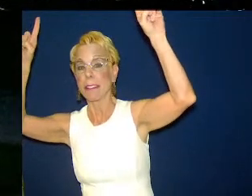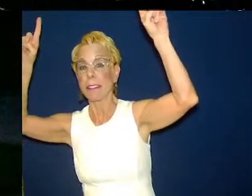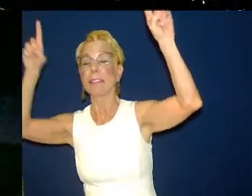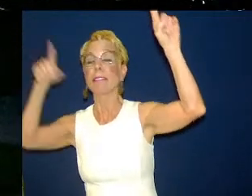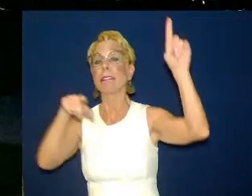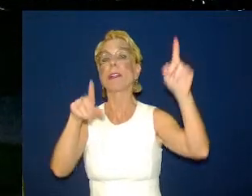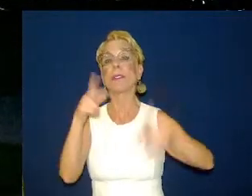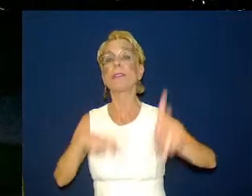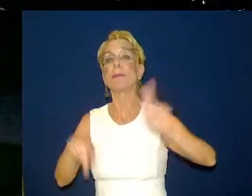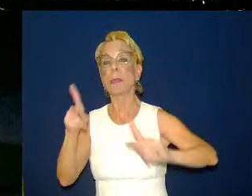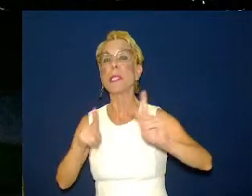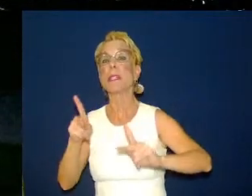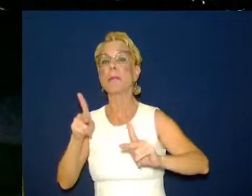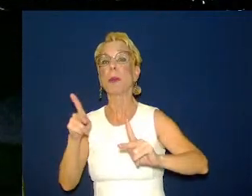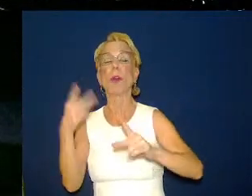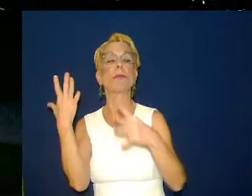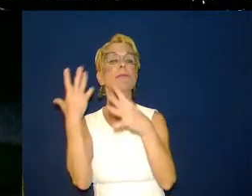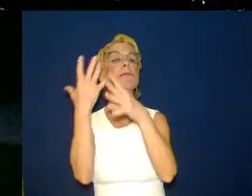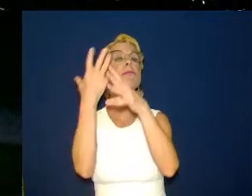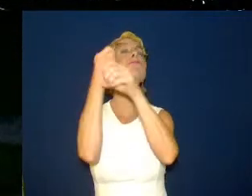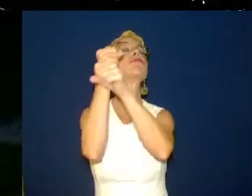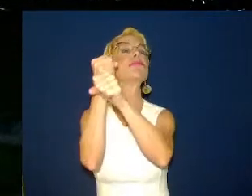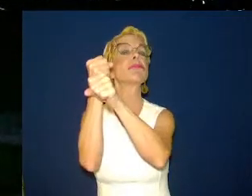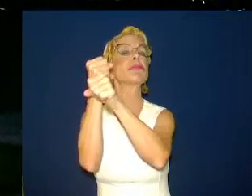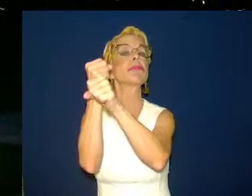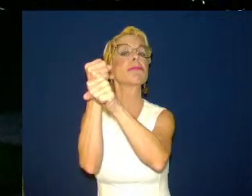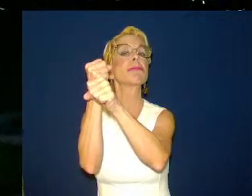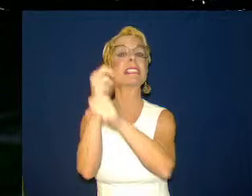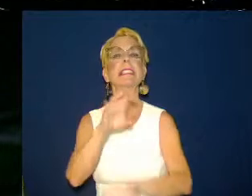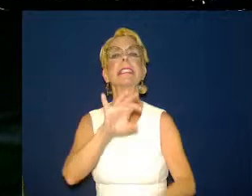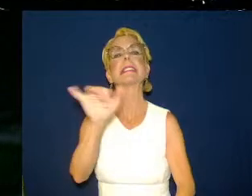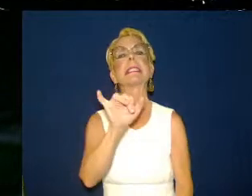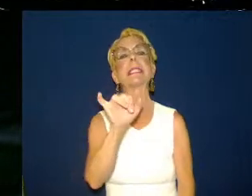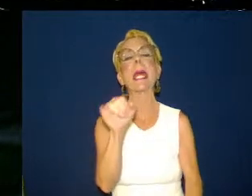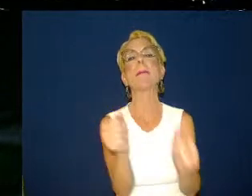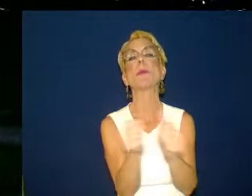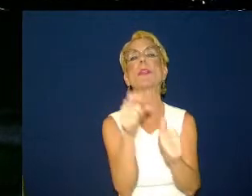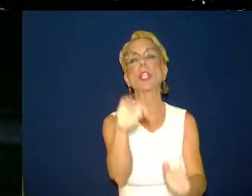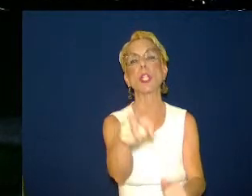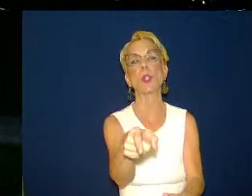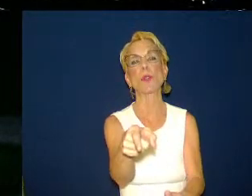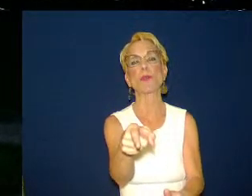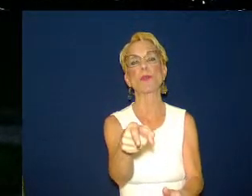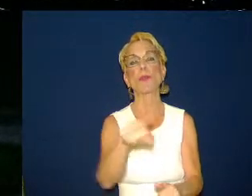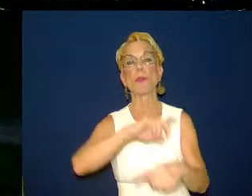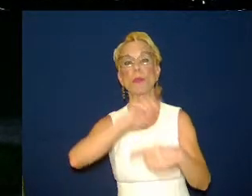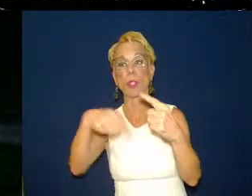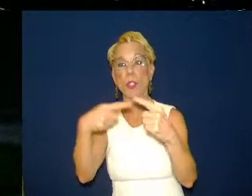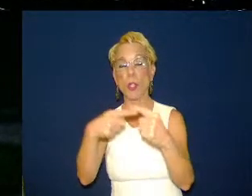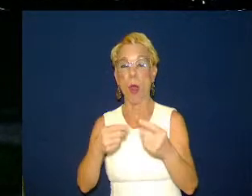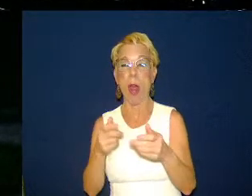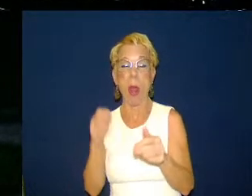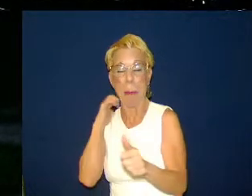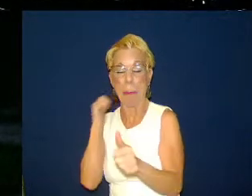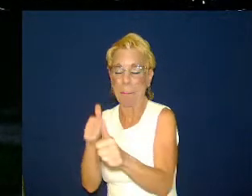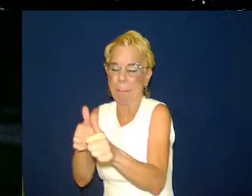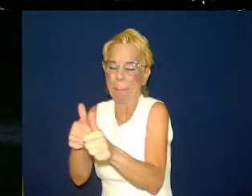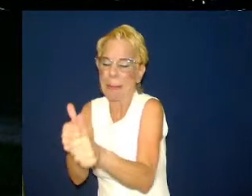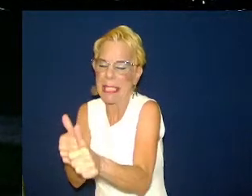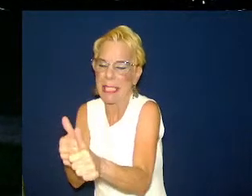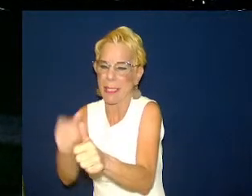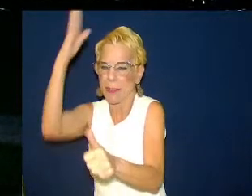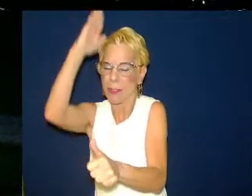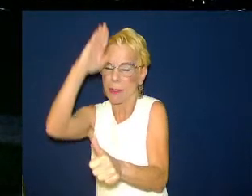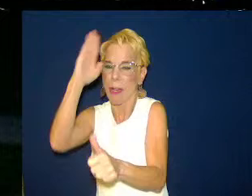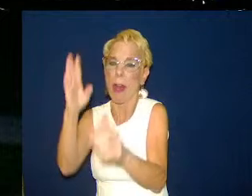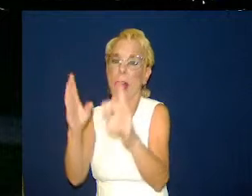faith, is when we will simply be obedient to the Word of God and continually acknowledge that Christ